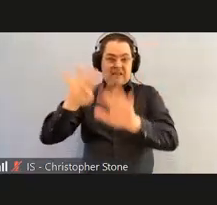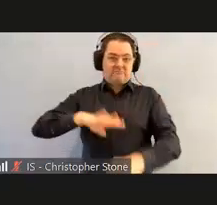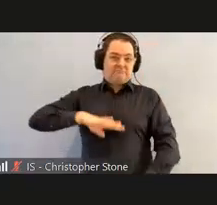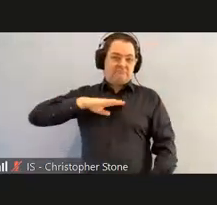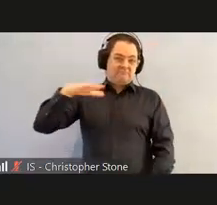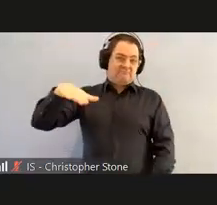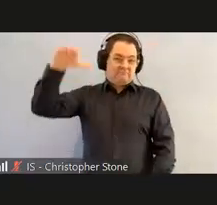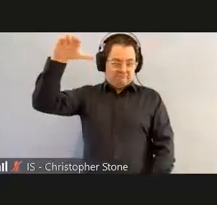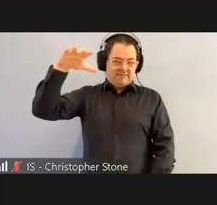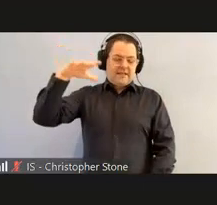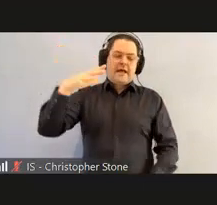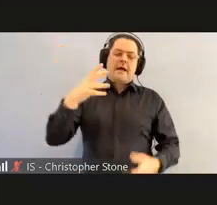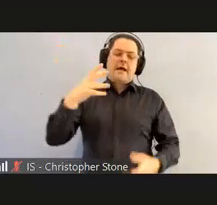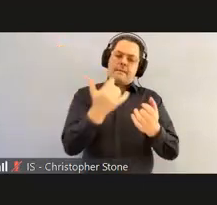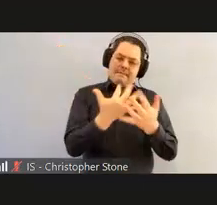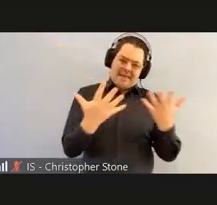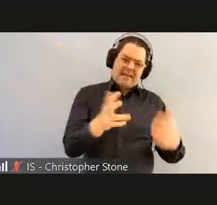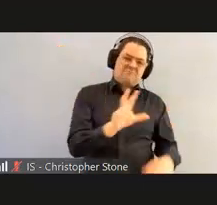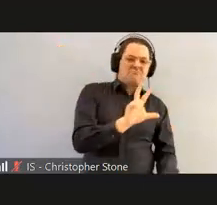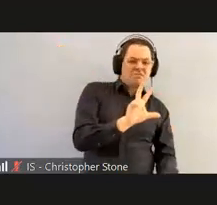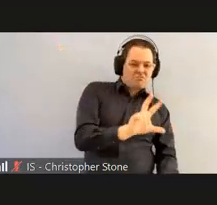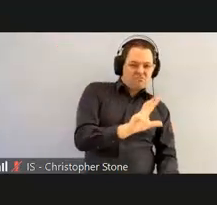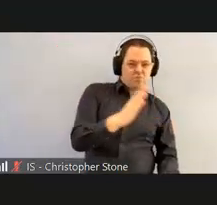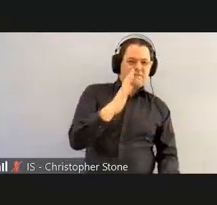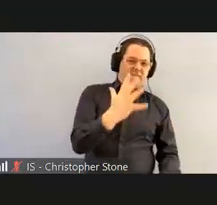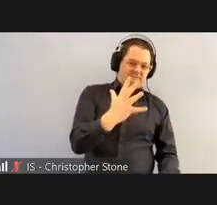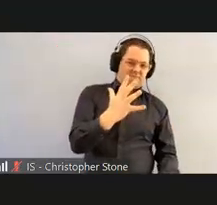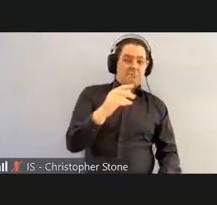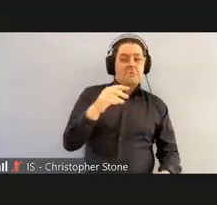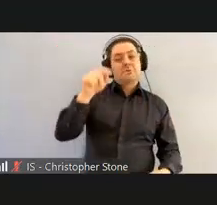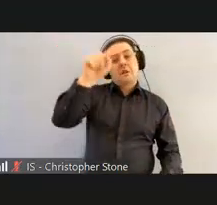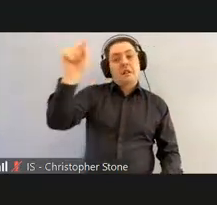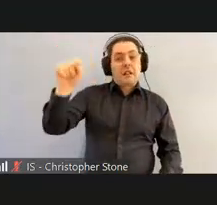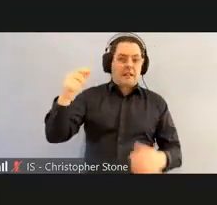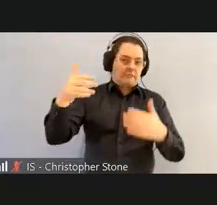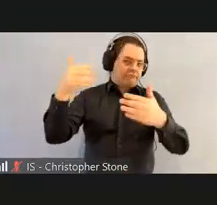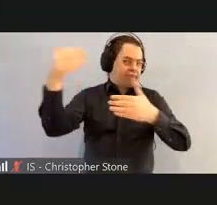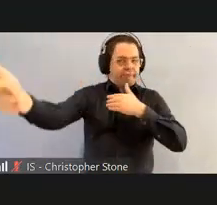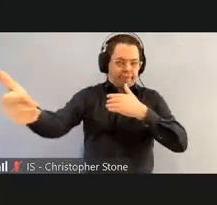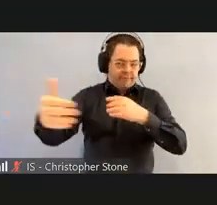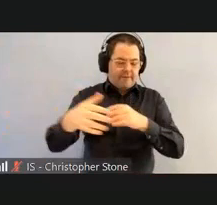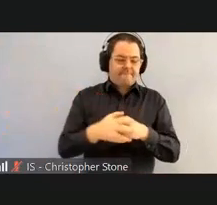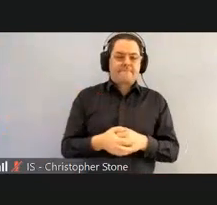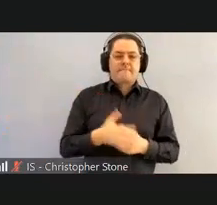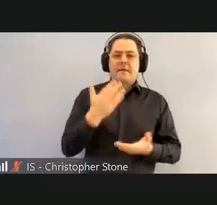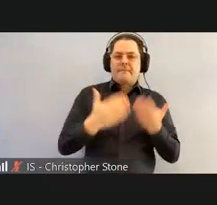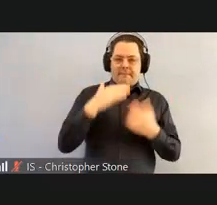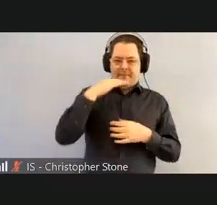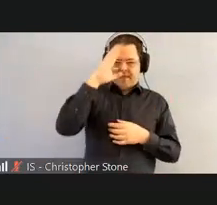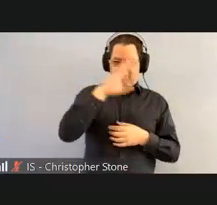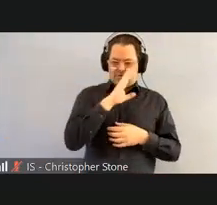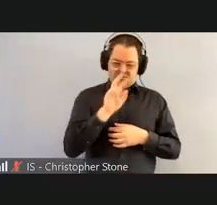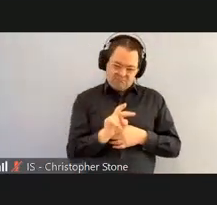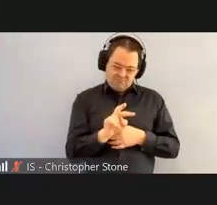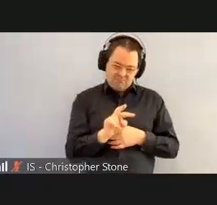they are diagnosed between 3 to 5 years. Because usually parents get concerned when their children